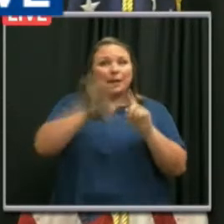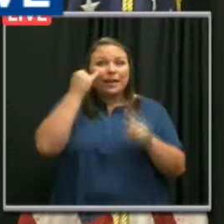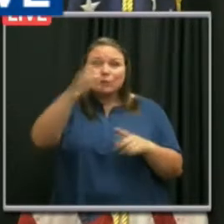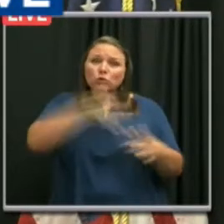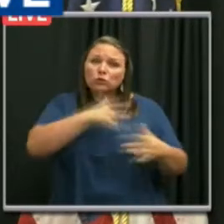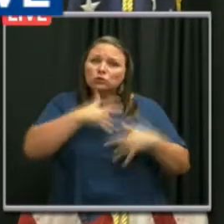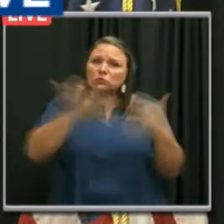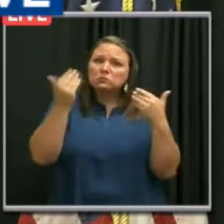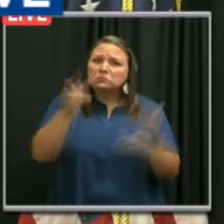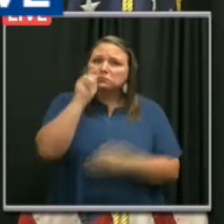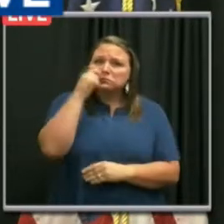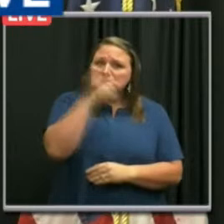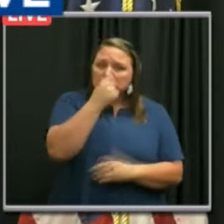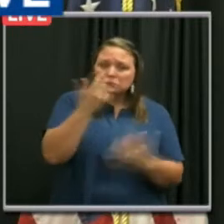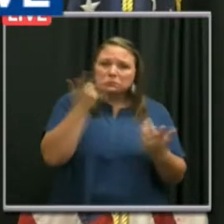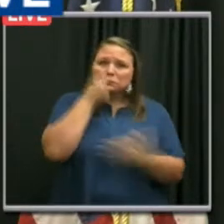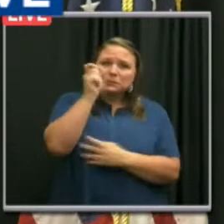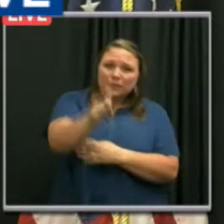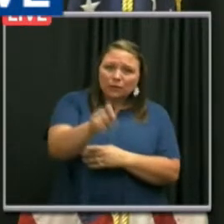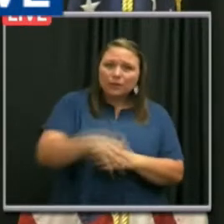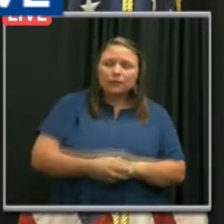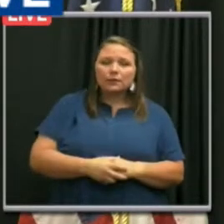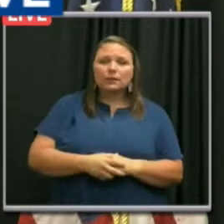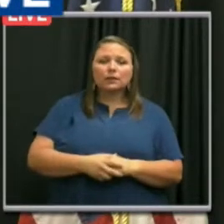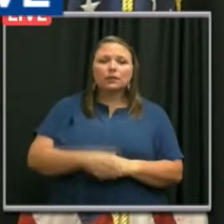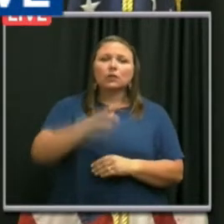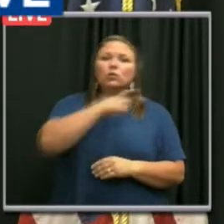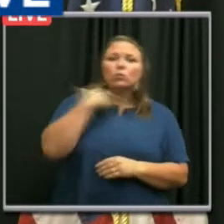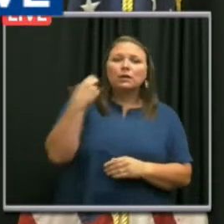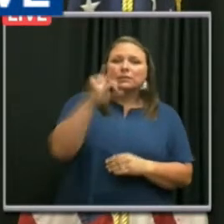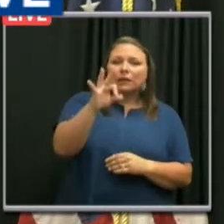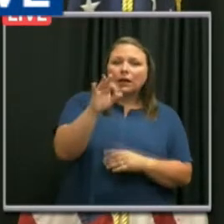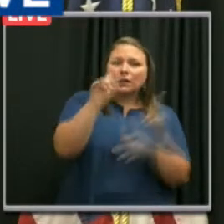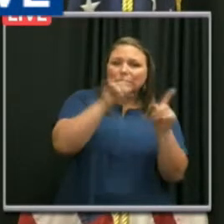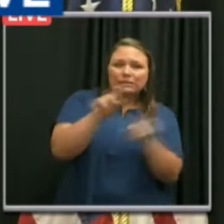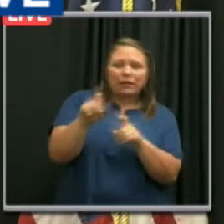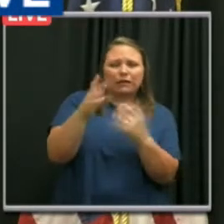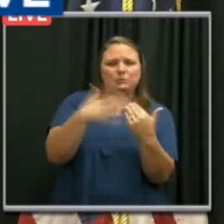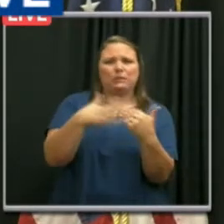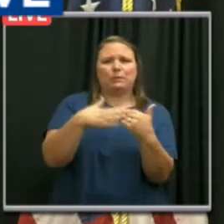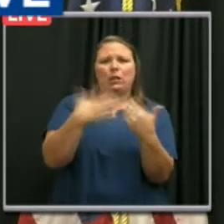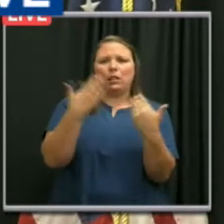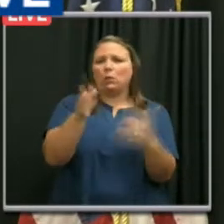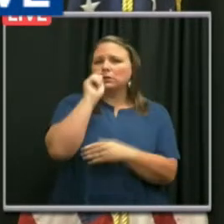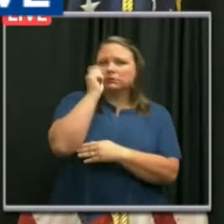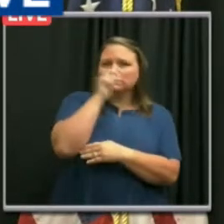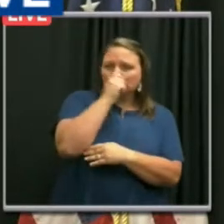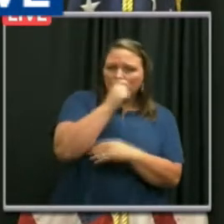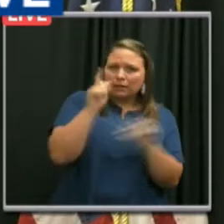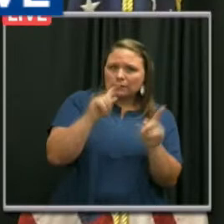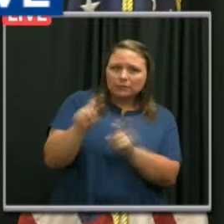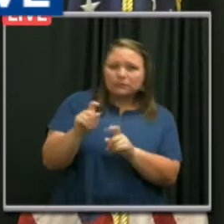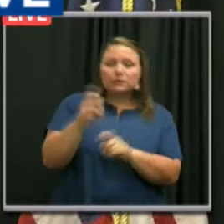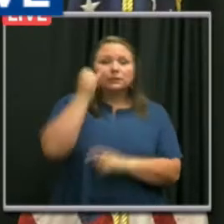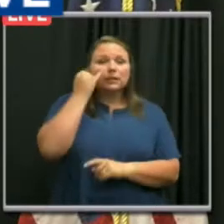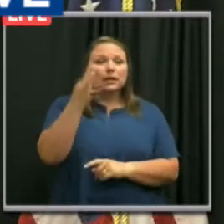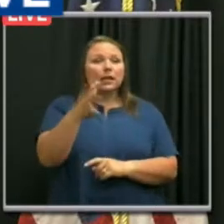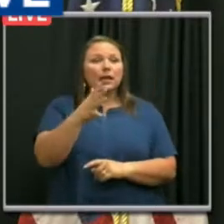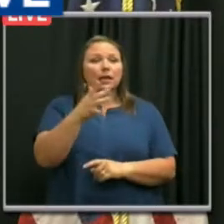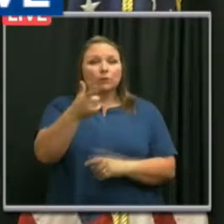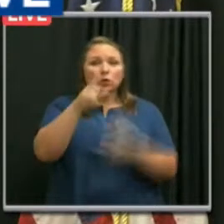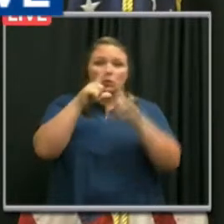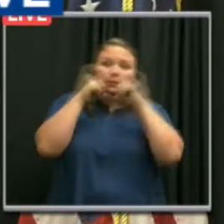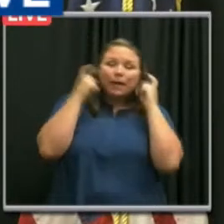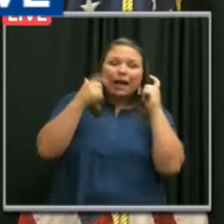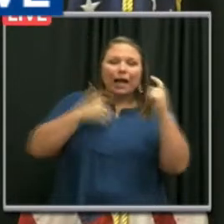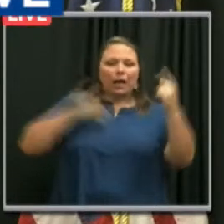about the virus, get tested. All right? The risk of getting tested is very minimal. Get tested. If you're a place where you're wearing a mask, you